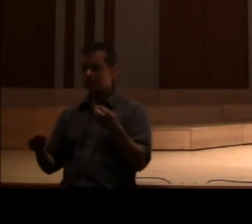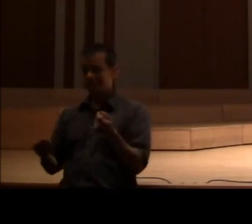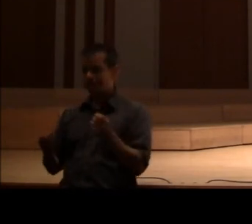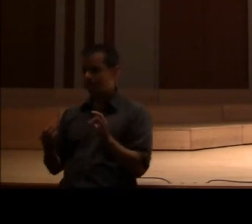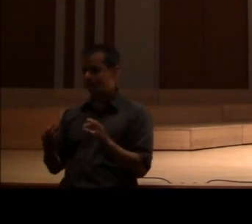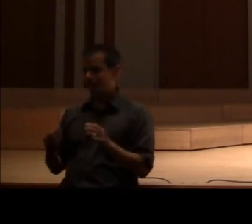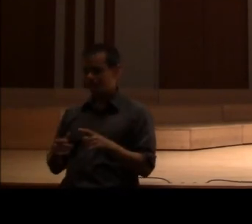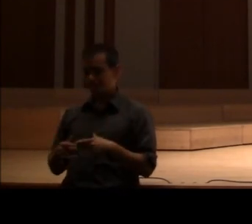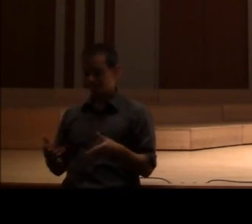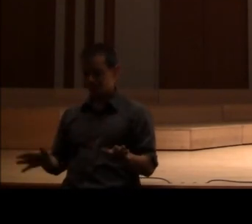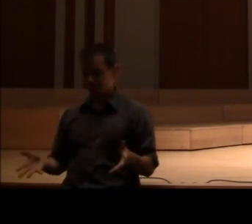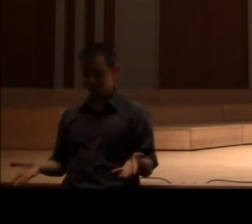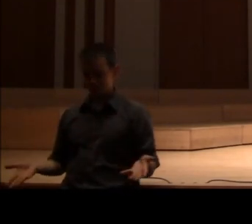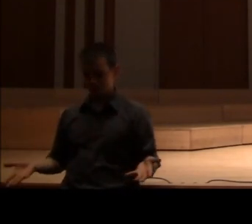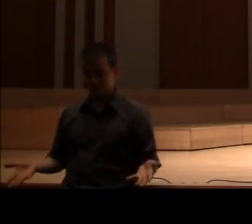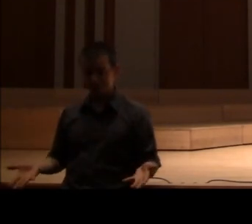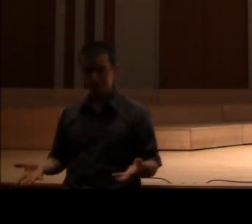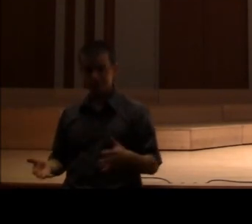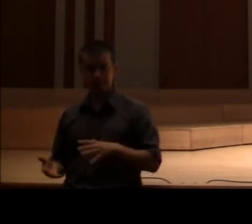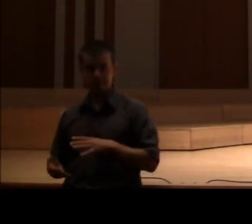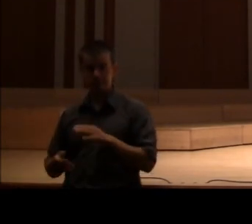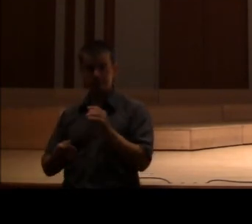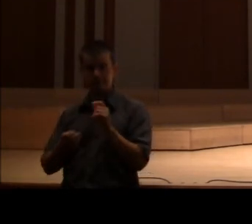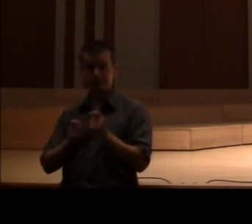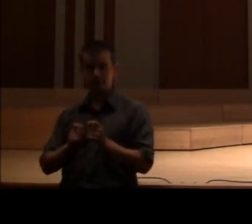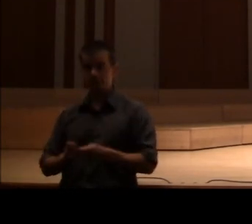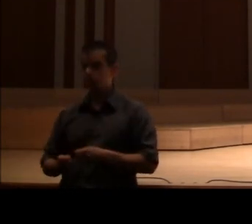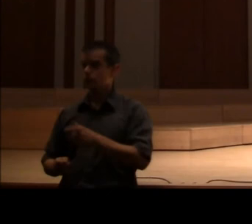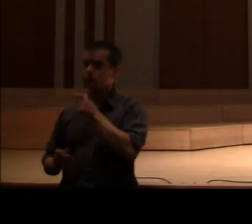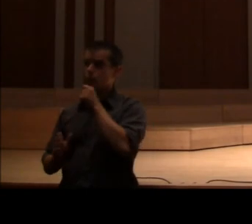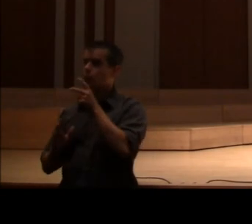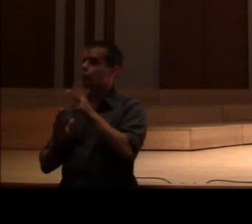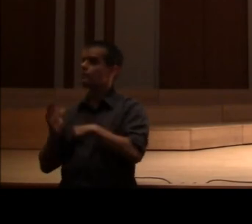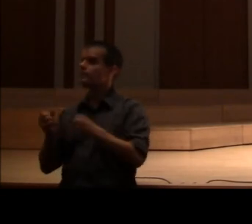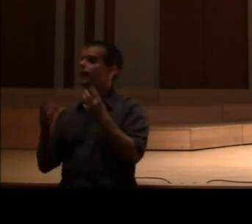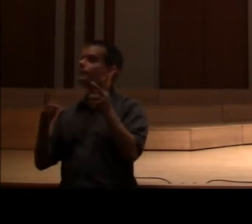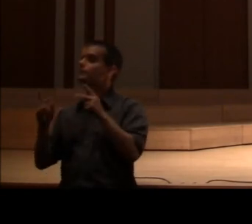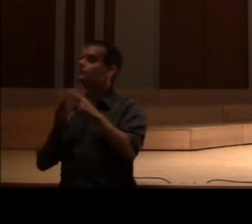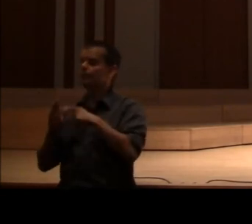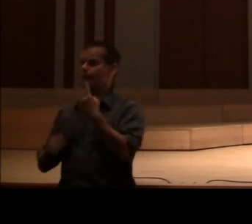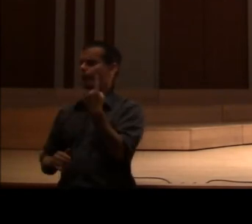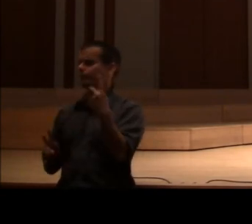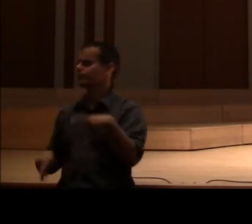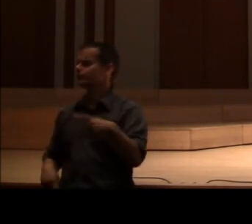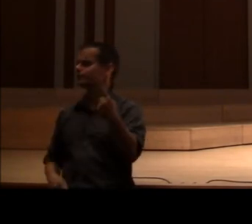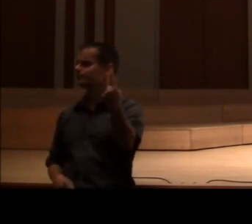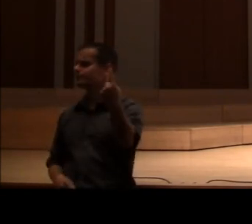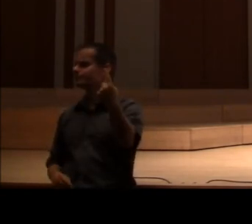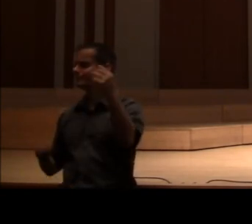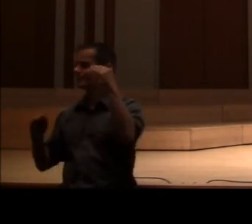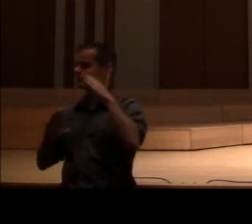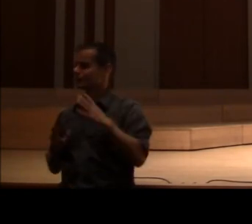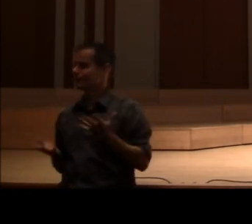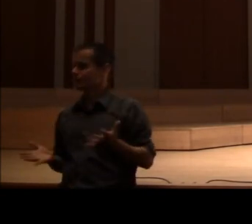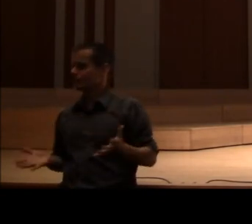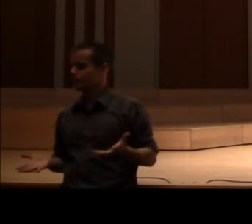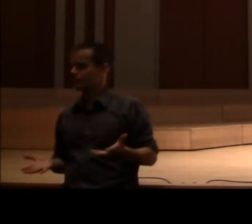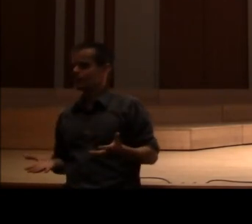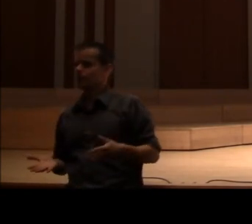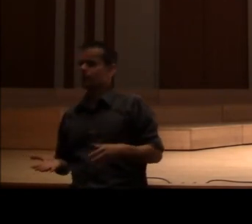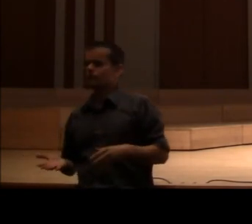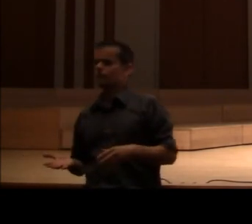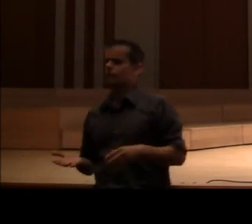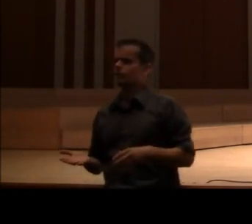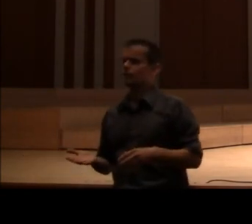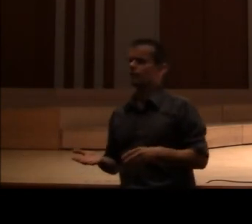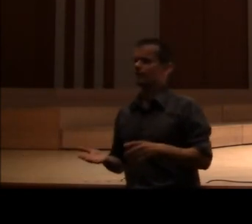but then it's done with. I don't really do much with it, and it has a readership of one person. To me, that isn't as authentic as the writing that I